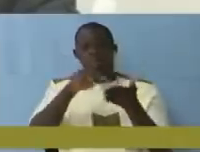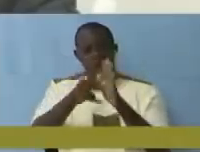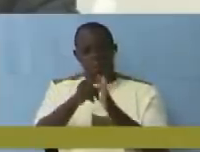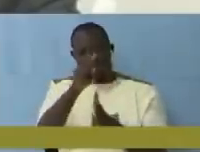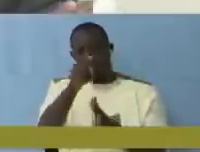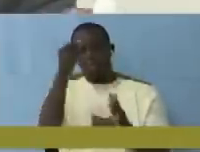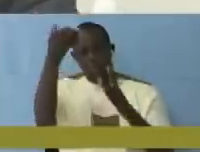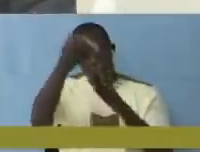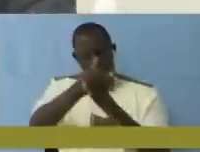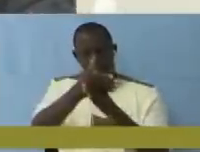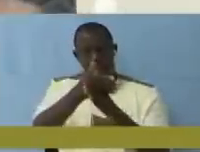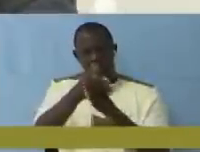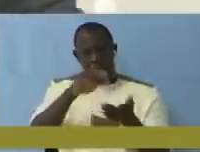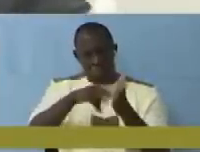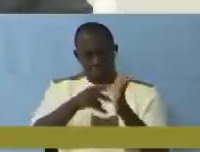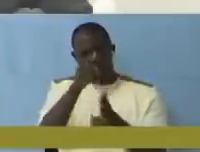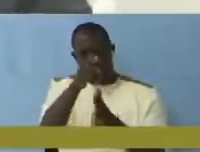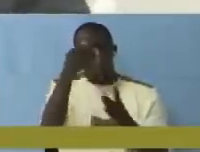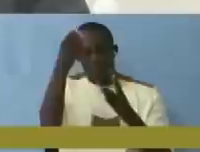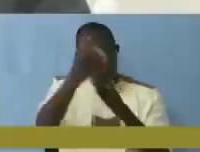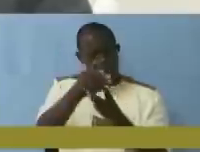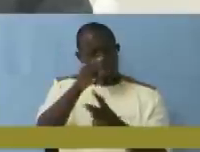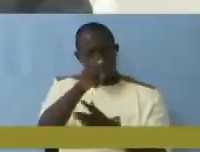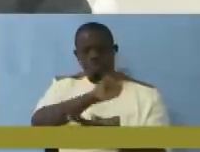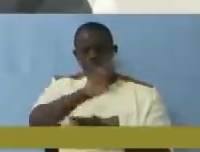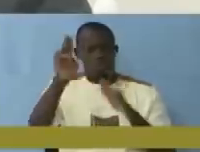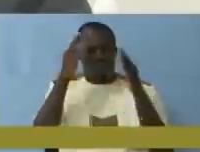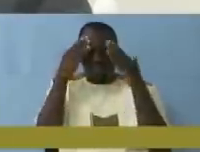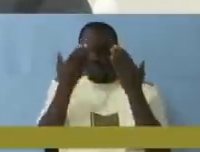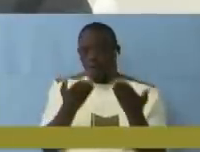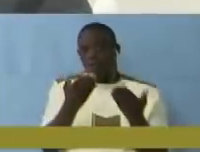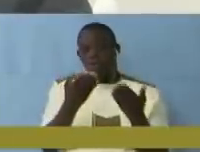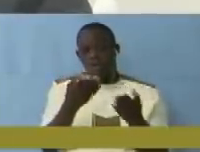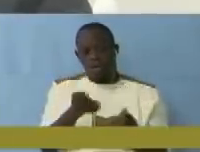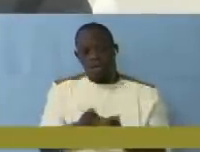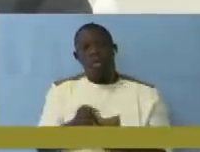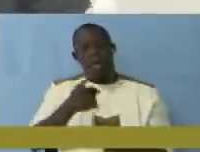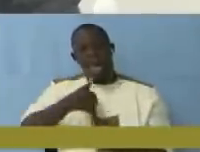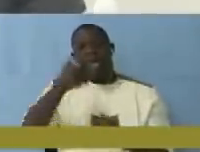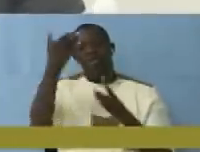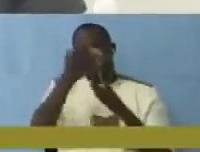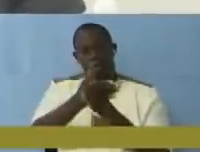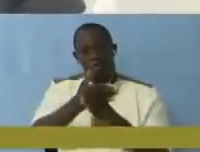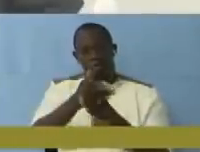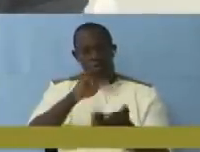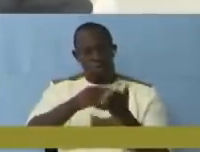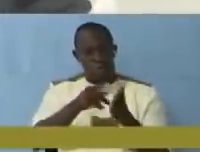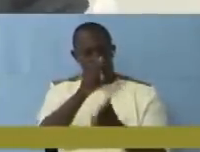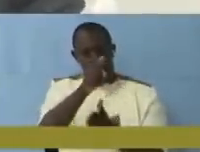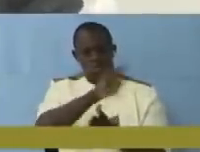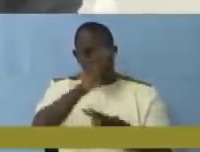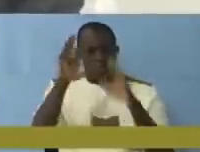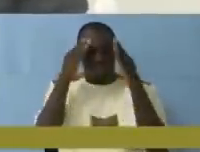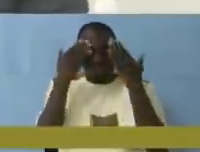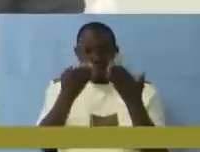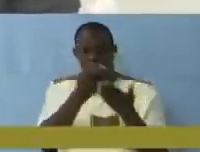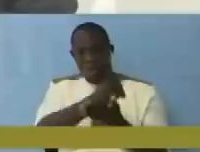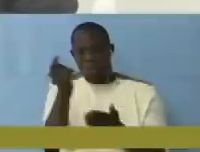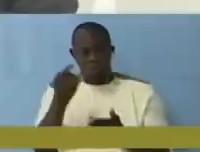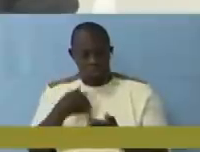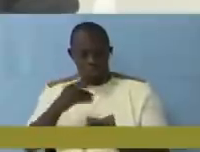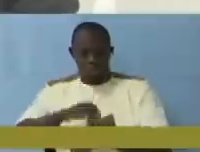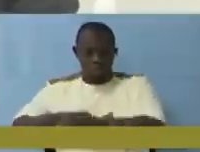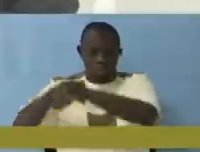believe, you don't know? I believe. So you don't know that they were brought to the NIA?